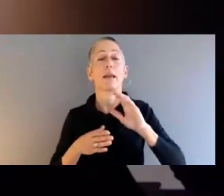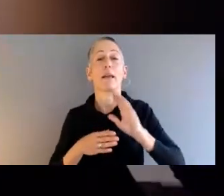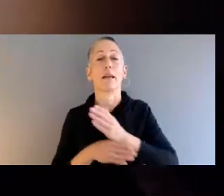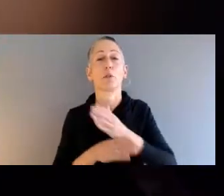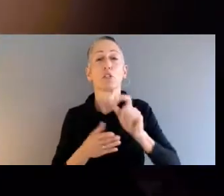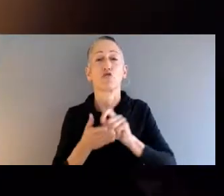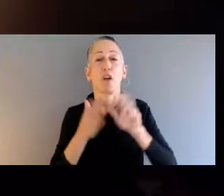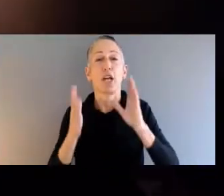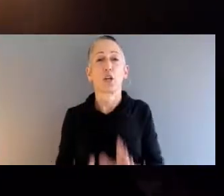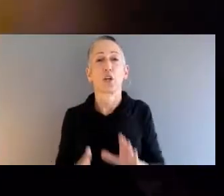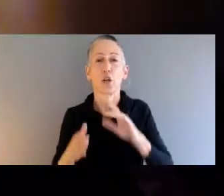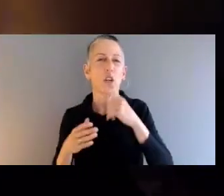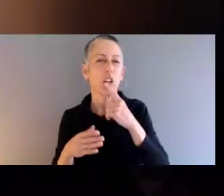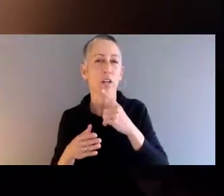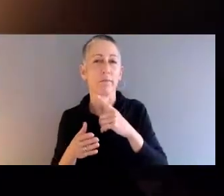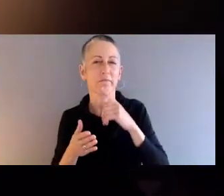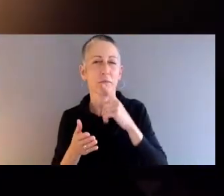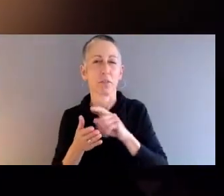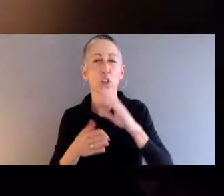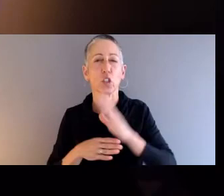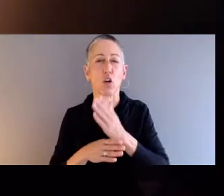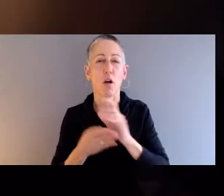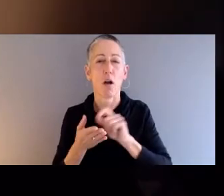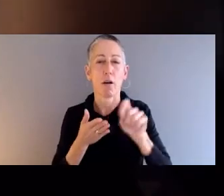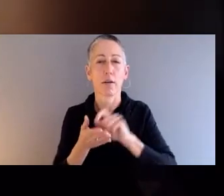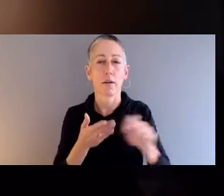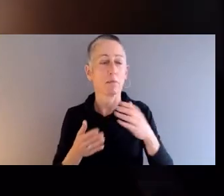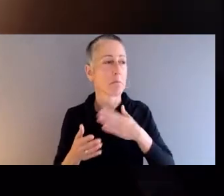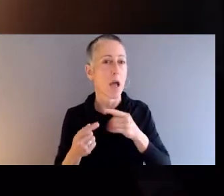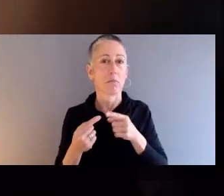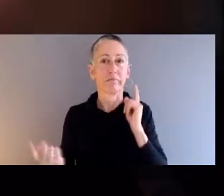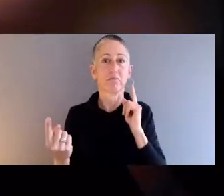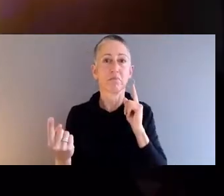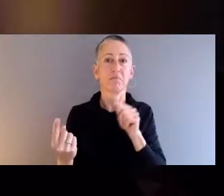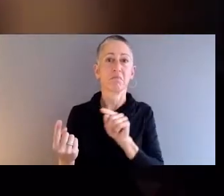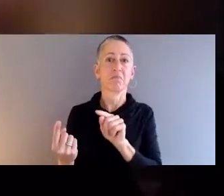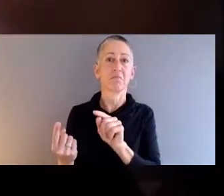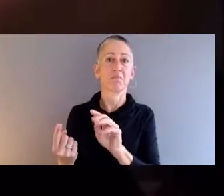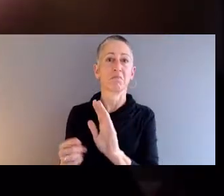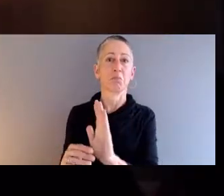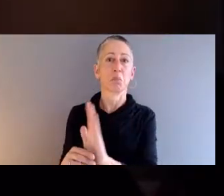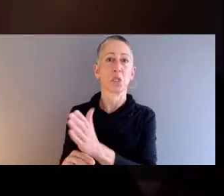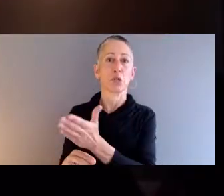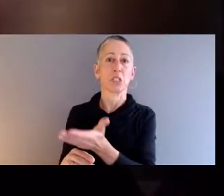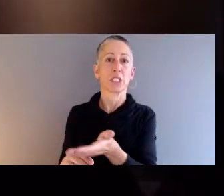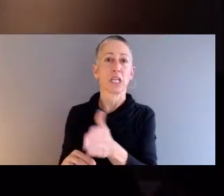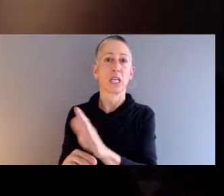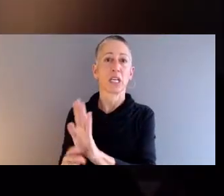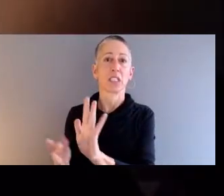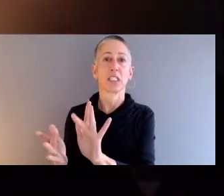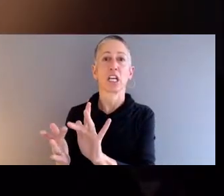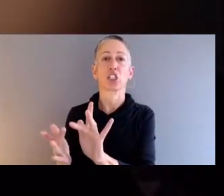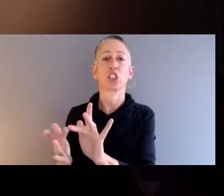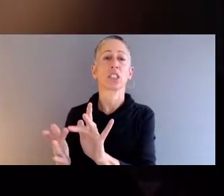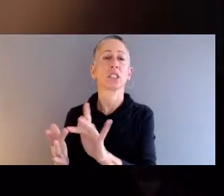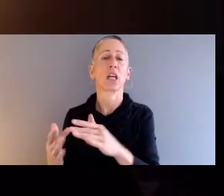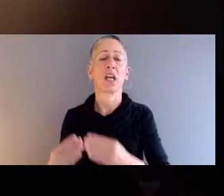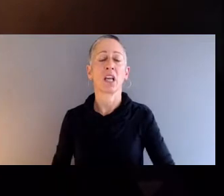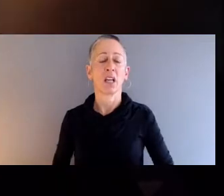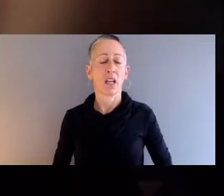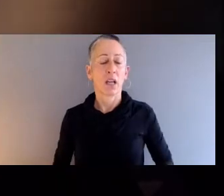me. My arch nemesis is music. Music just touches everyone so easily